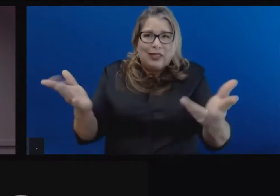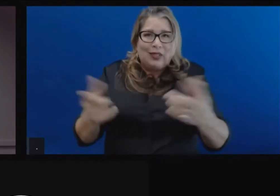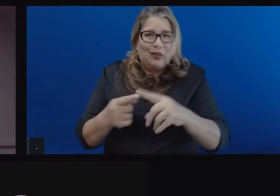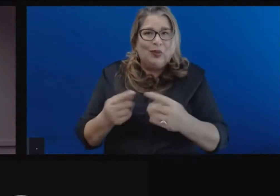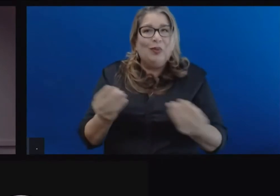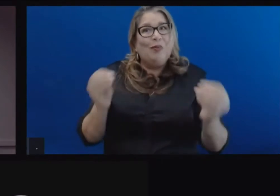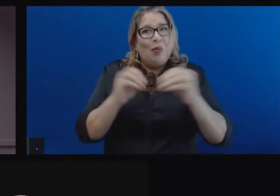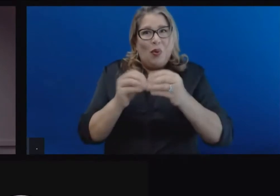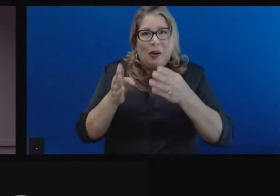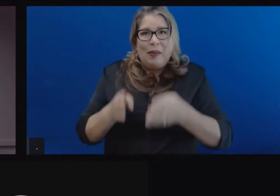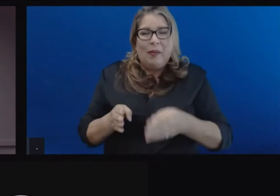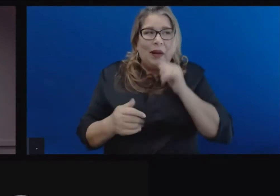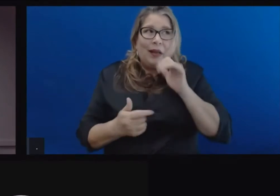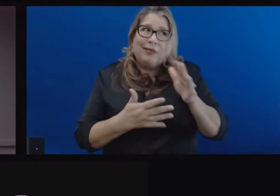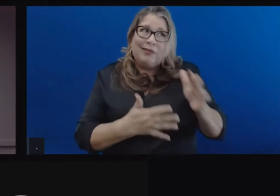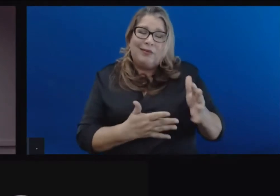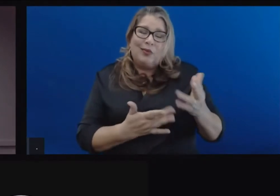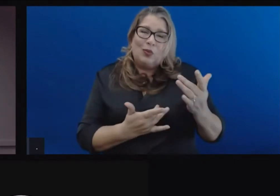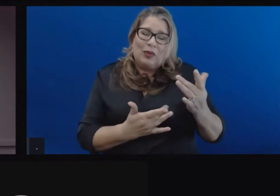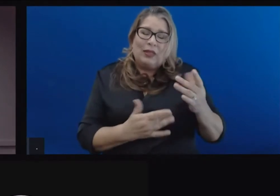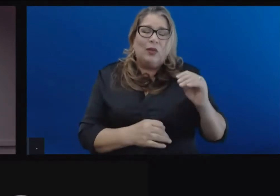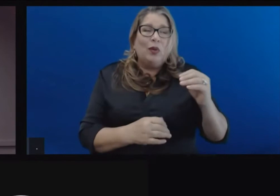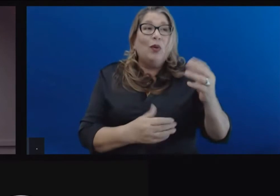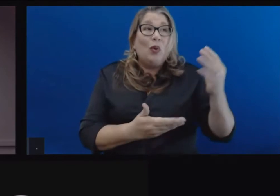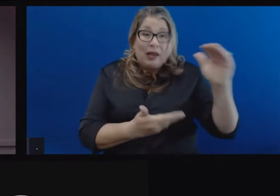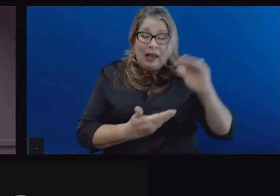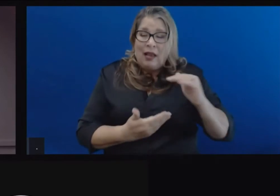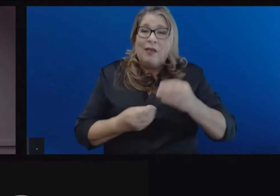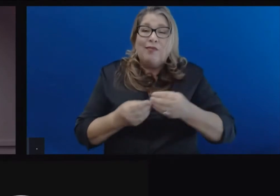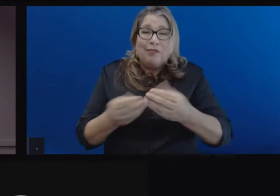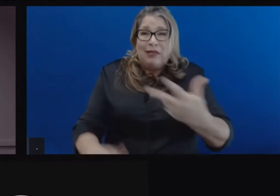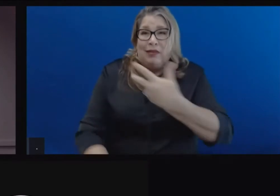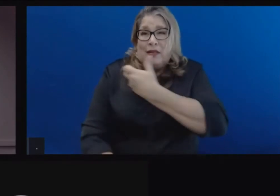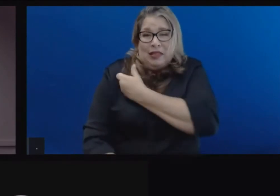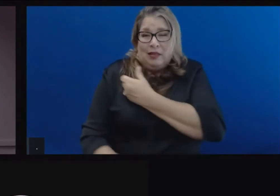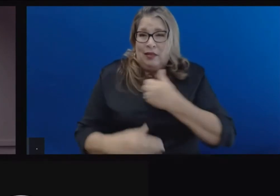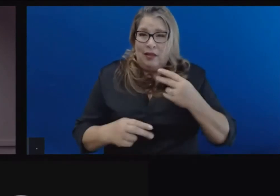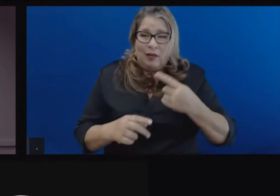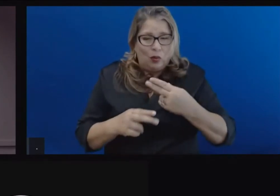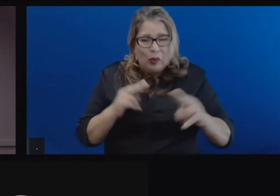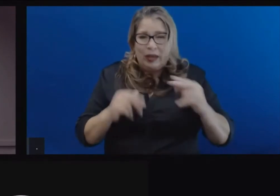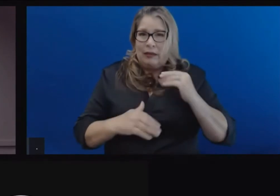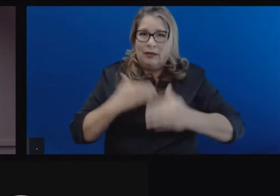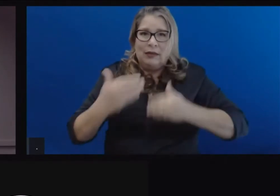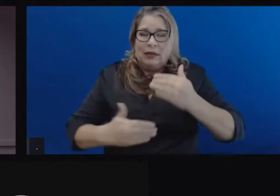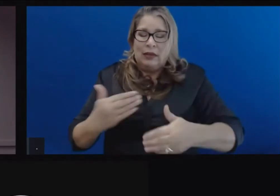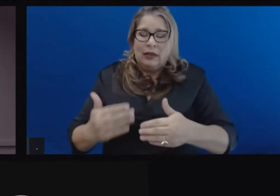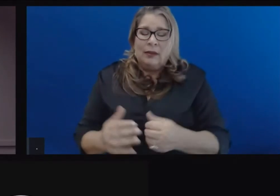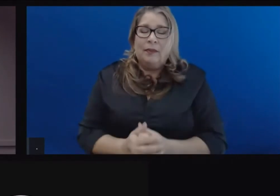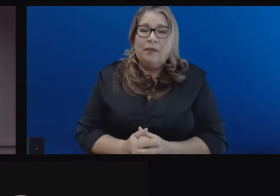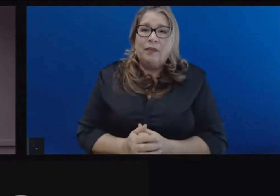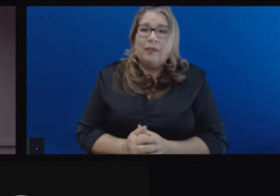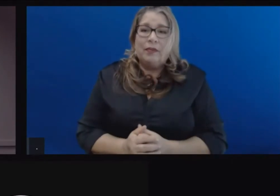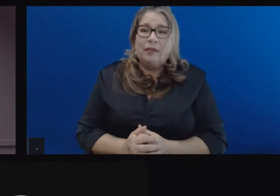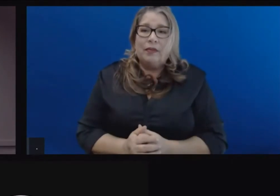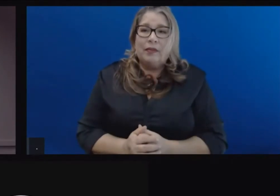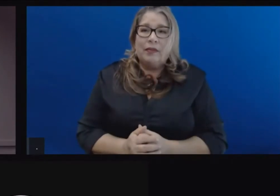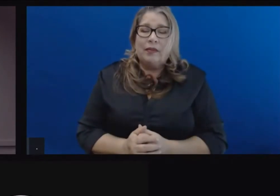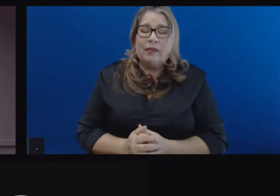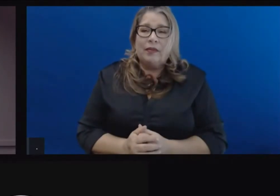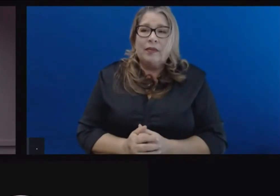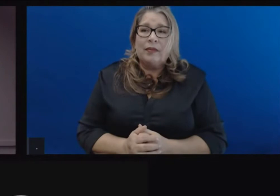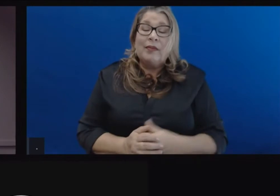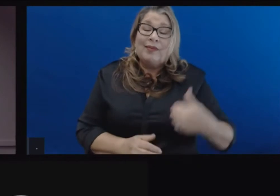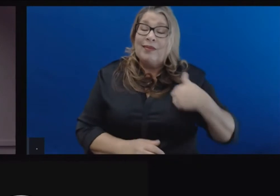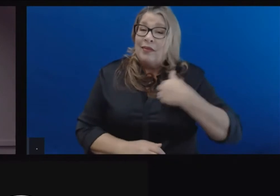our population to get that protection. We do expect, though, over the next 24 hours, and I'm really proud of the work of all of the